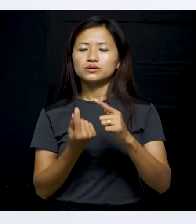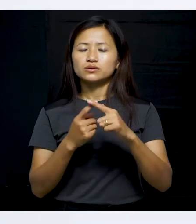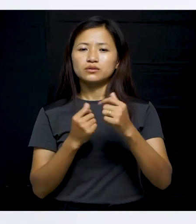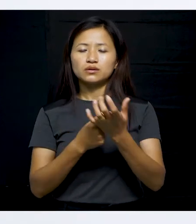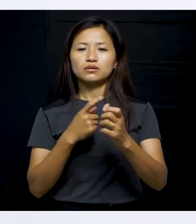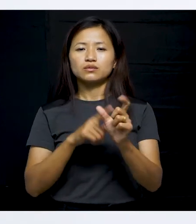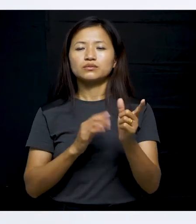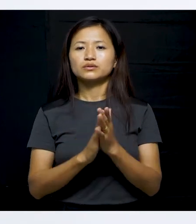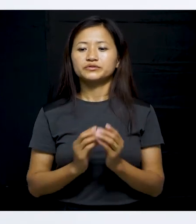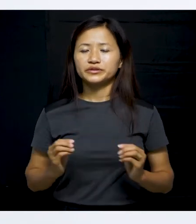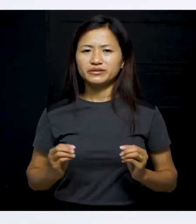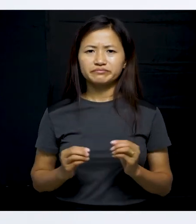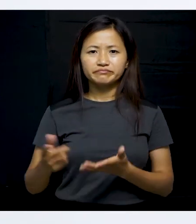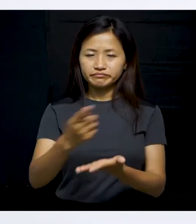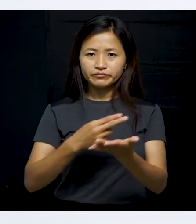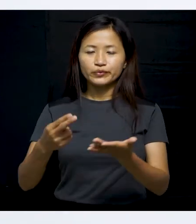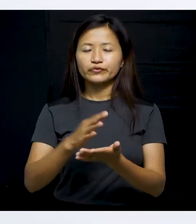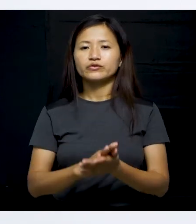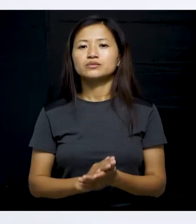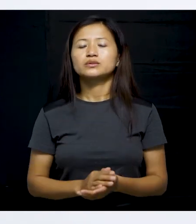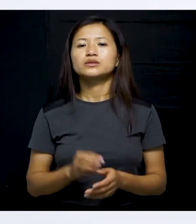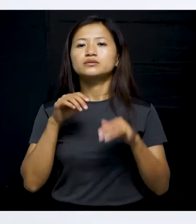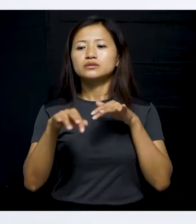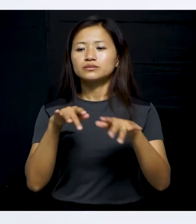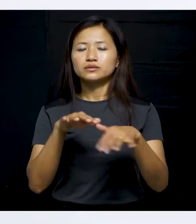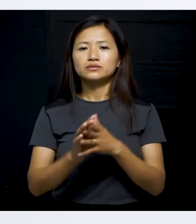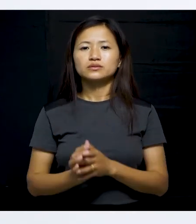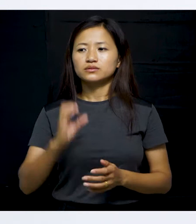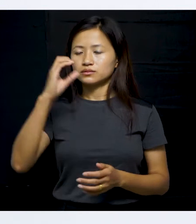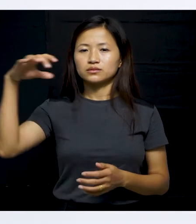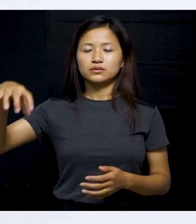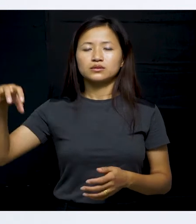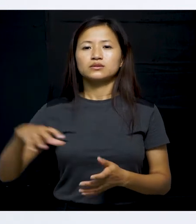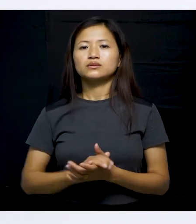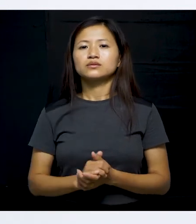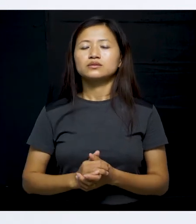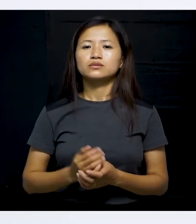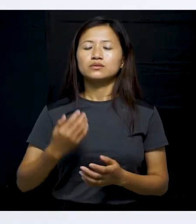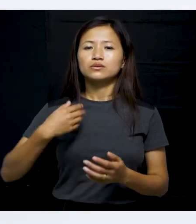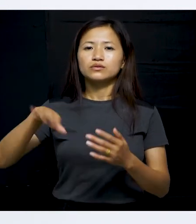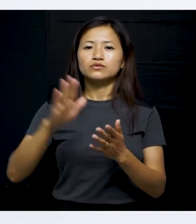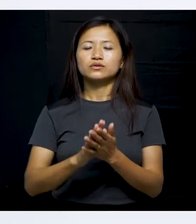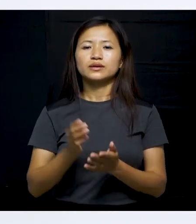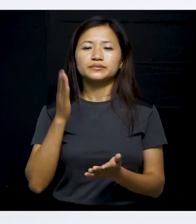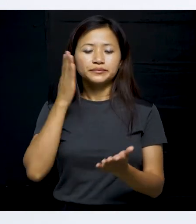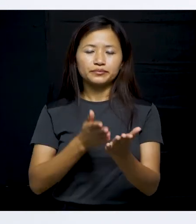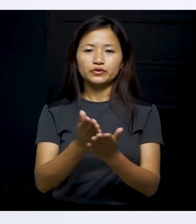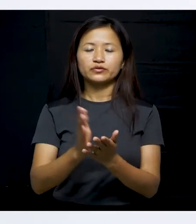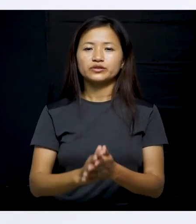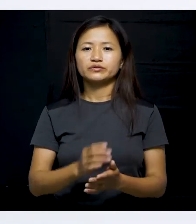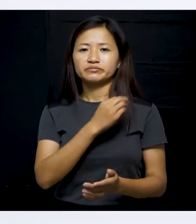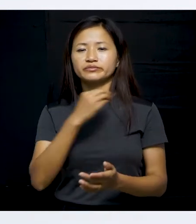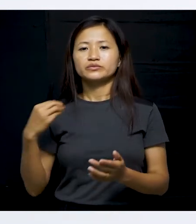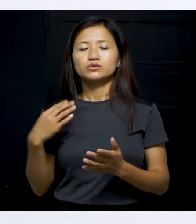farming. Whereas the Nagas who live in the urban cities, they go for professions like doctor, engineers,